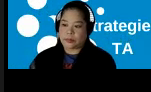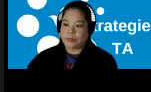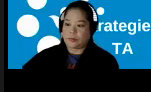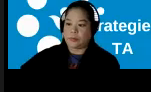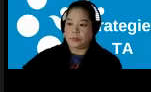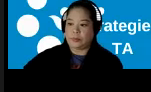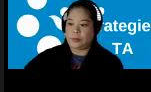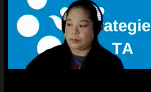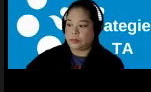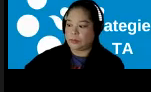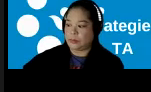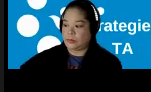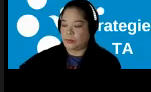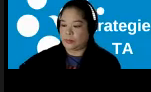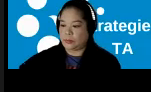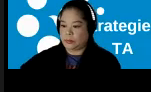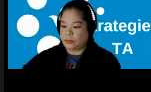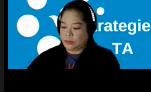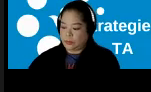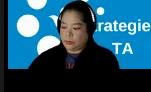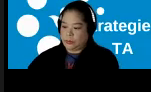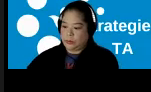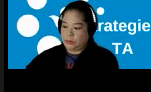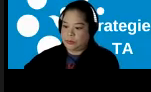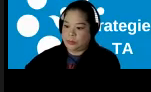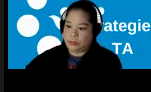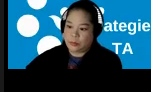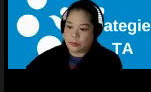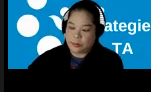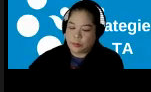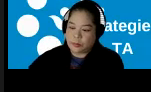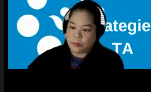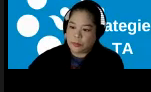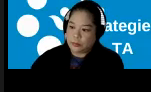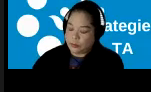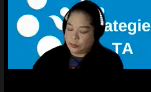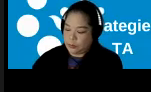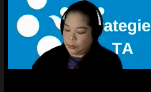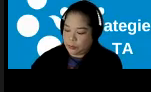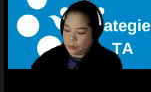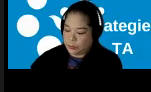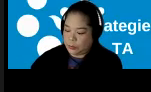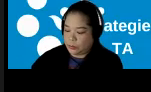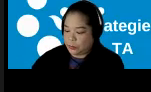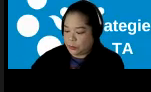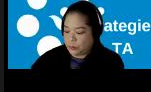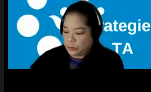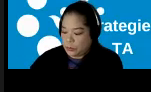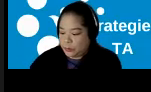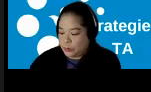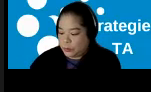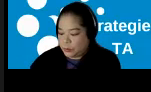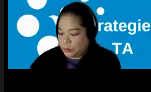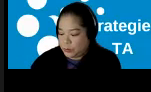around schools specifically and them applying the model, it would be, one, reaching out to, schools in